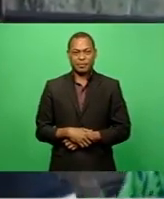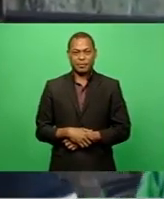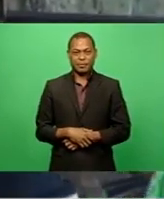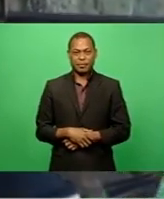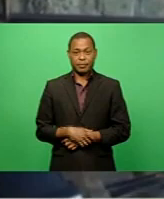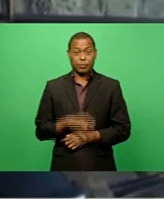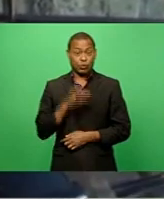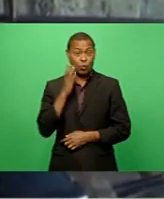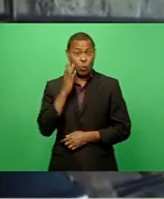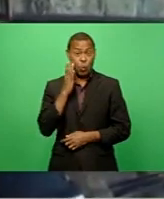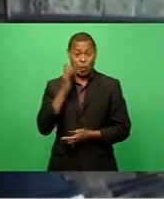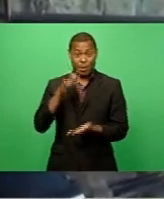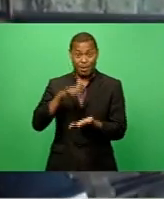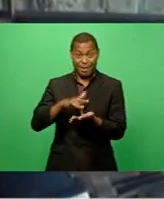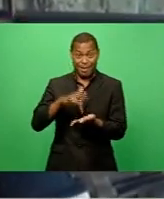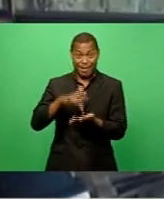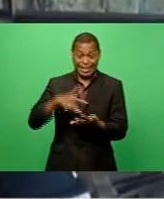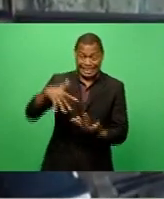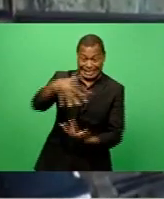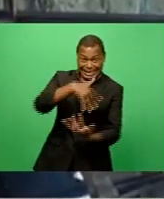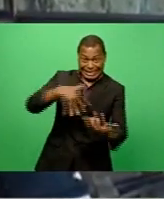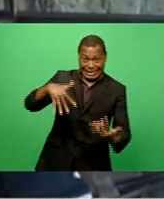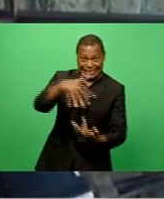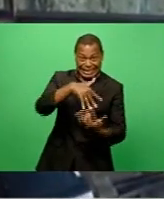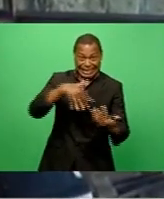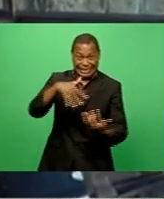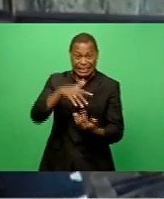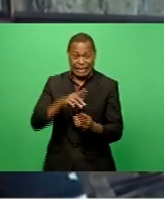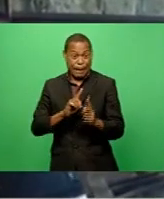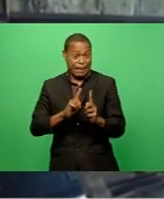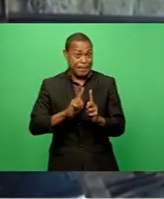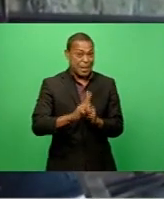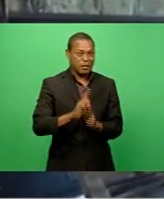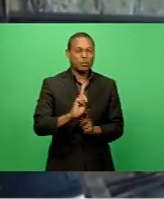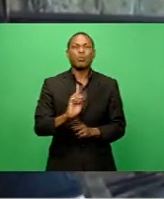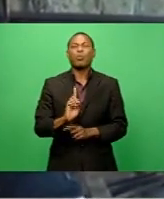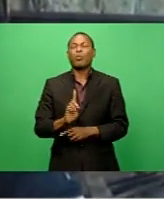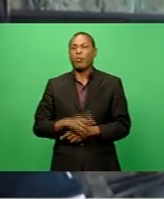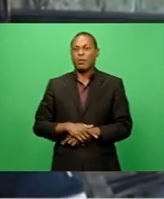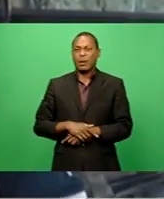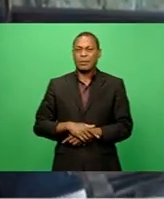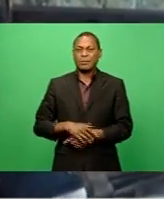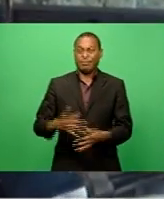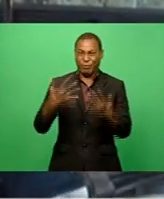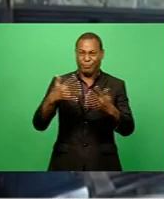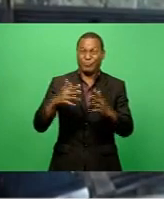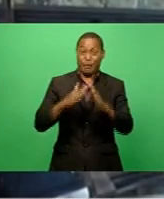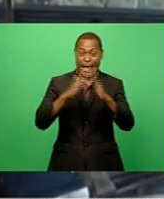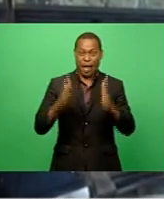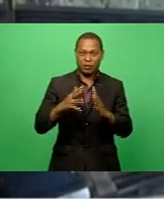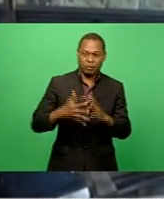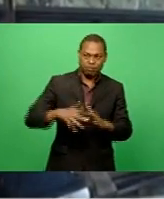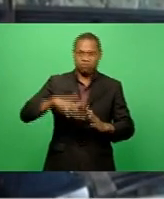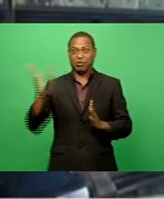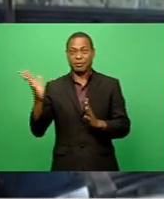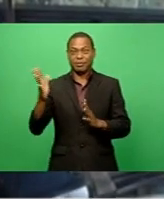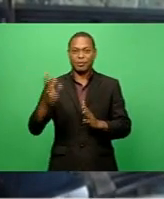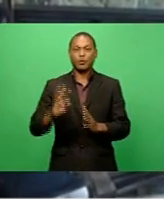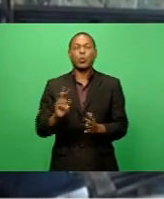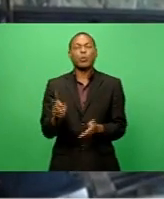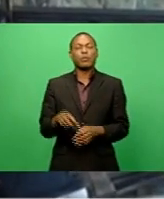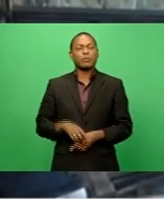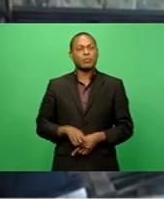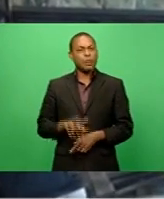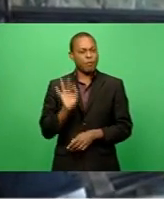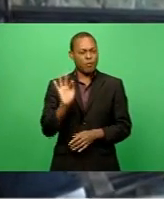When the eye of the cyclone passed over us, it tore down one side of the house we were sheltering in, and we were forced to stand on the other side throughout